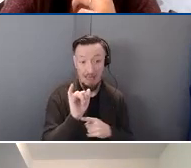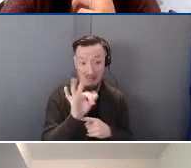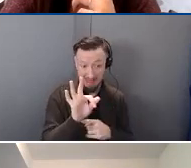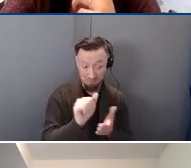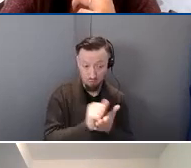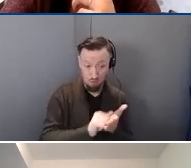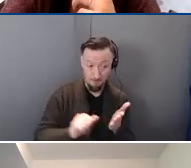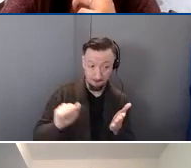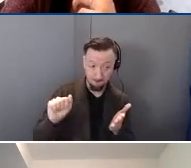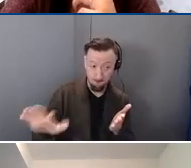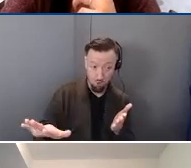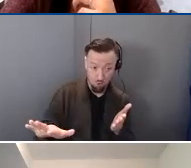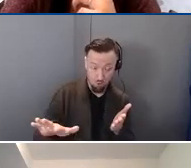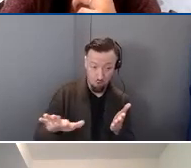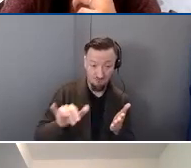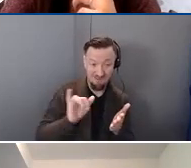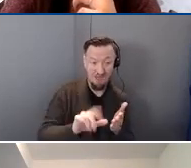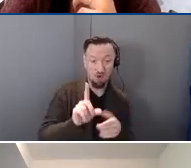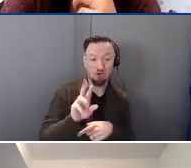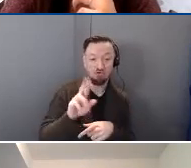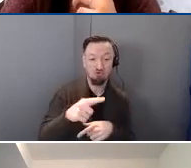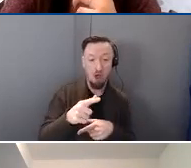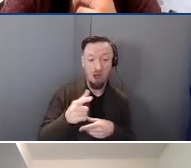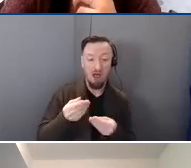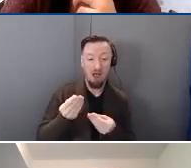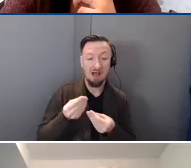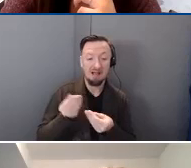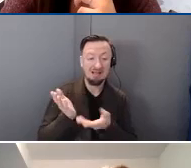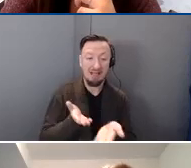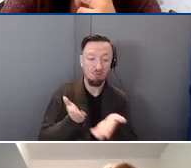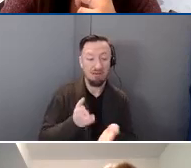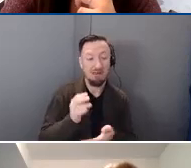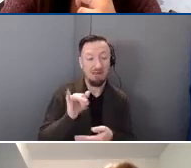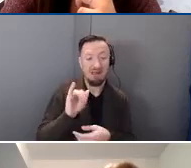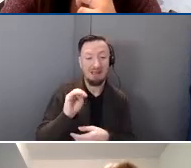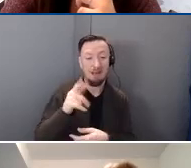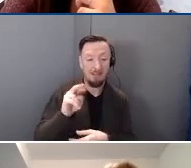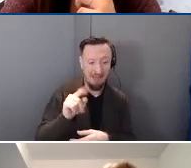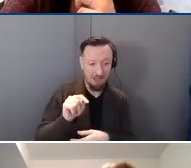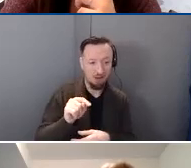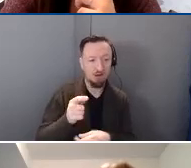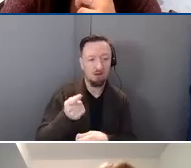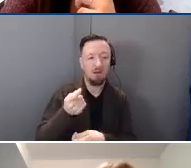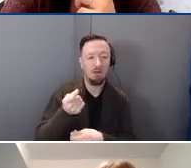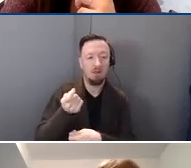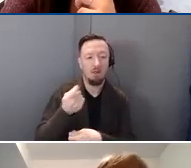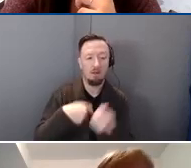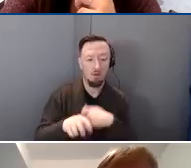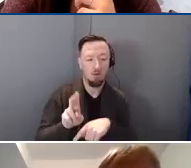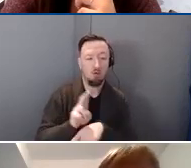removal of those drug delivery implants, you would actually use the report unlisted code 17999.